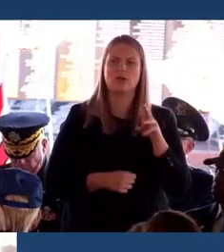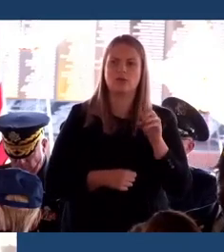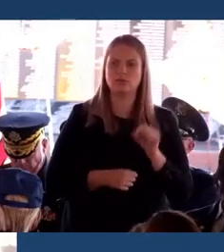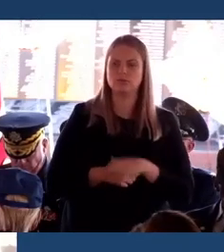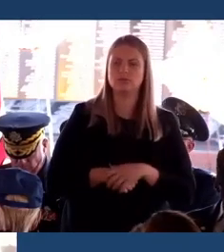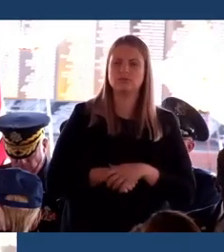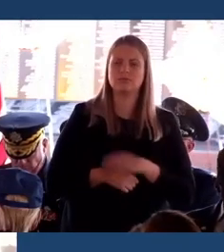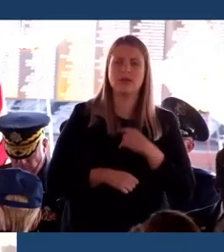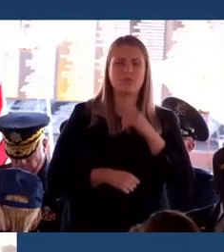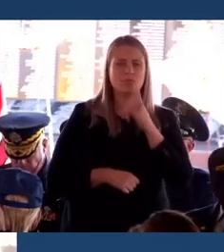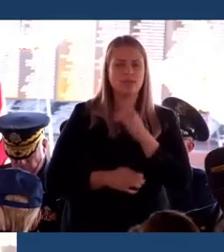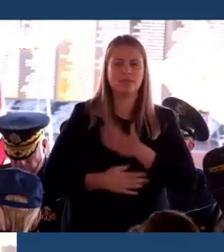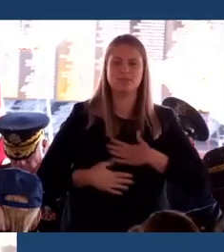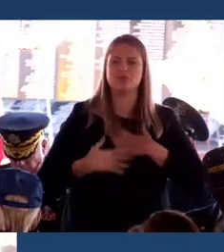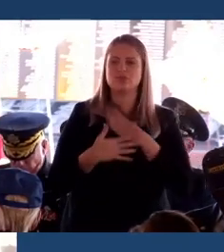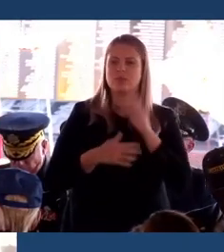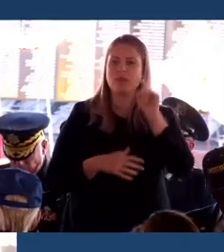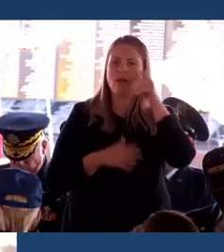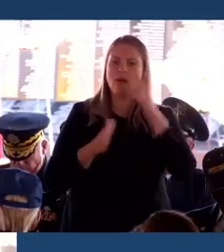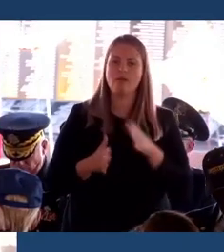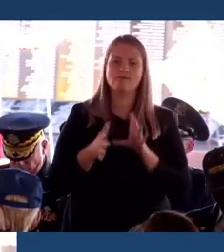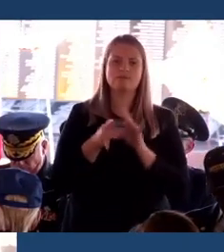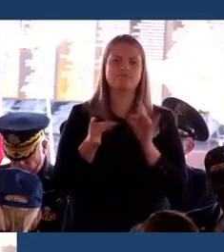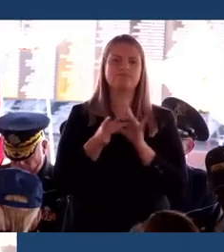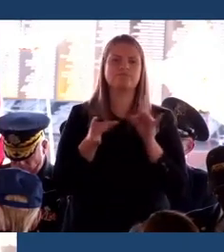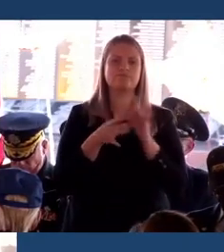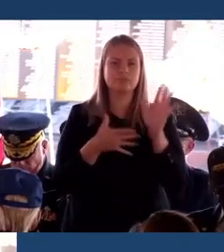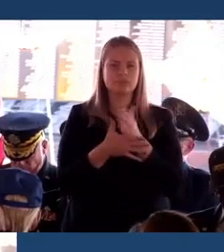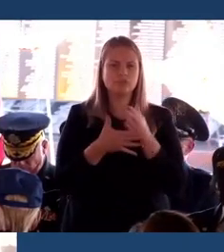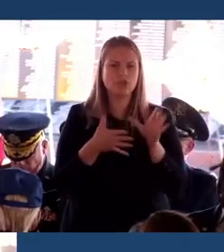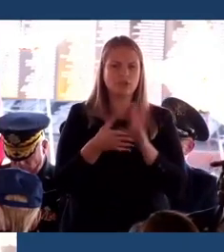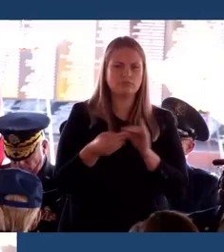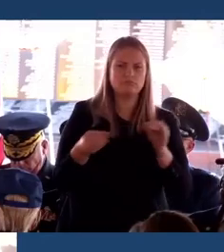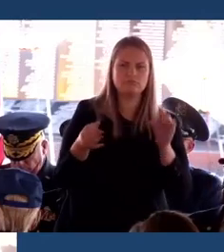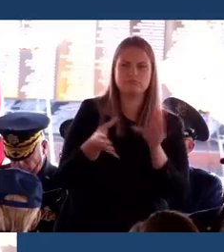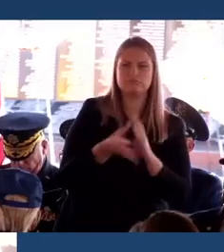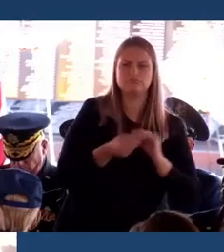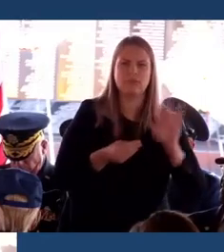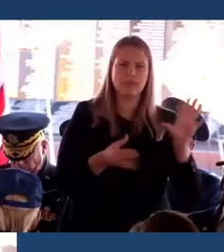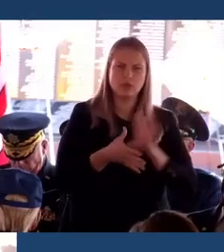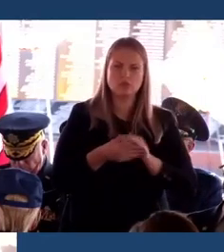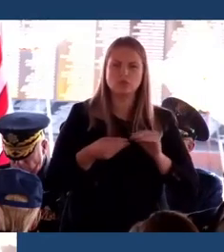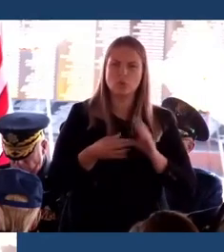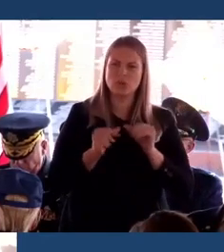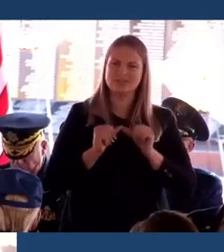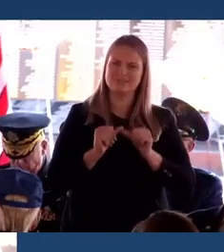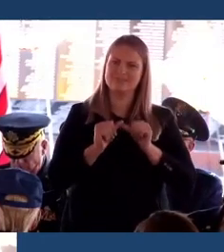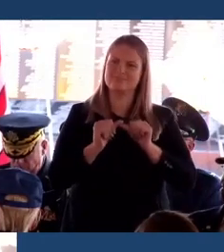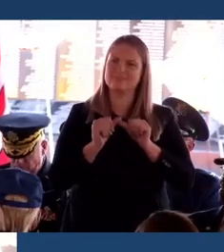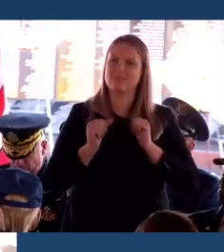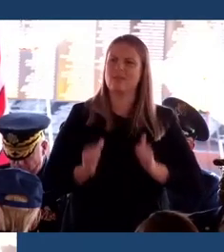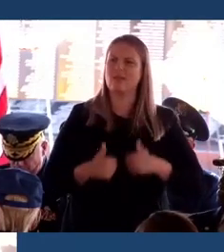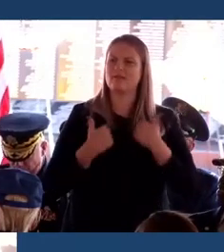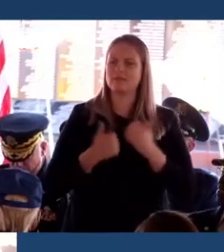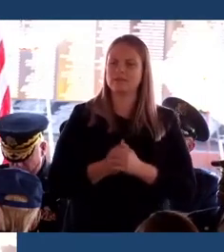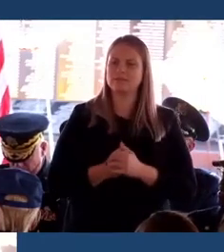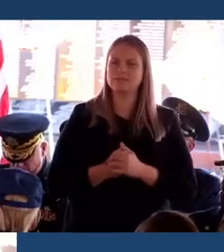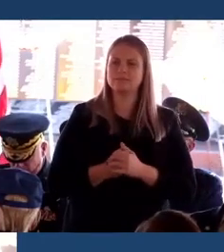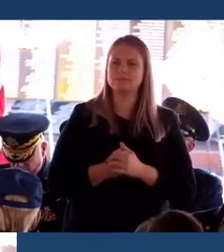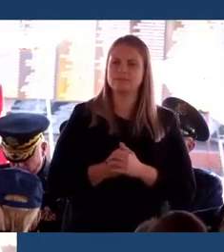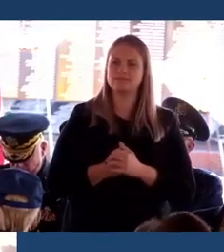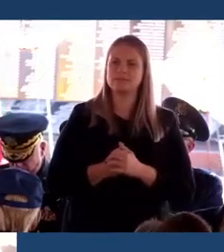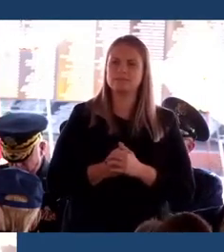really appreciated the governor talking about sharing the stories and keeping the stories alive. There are more